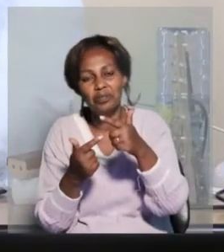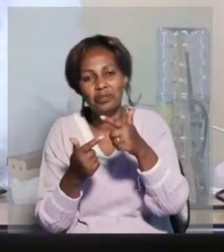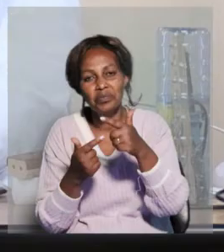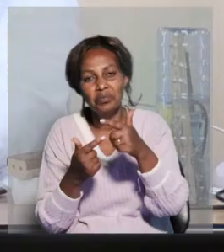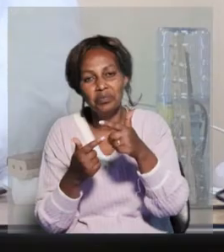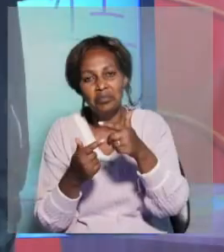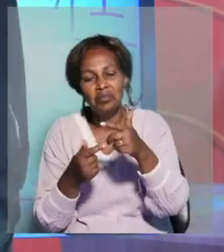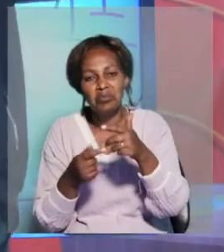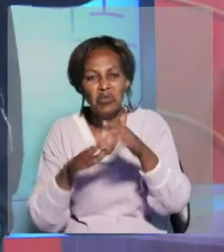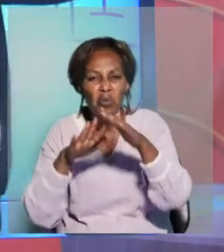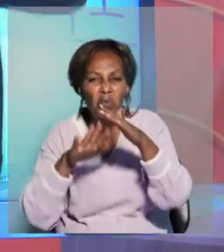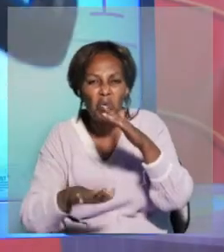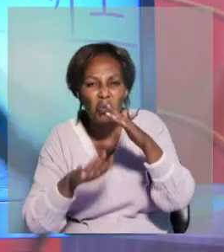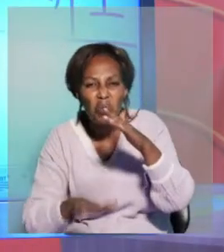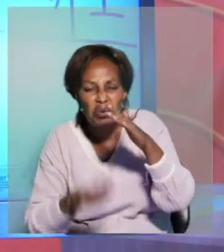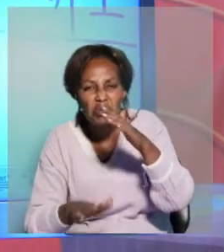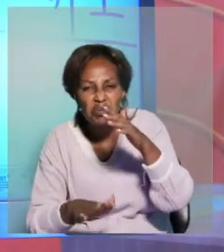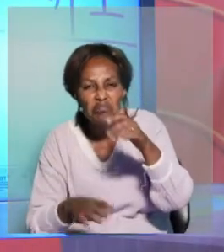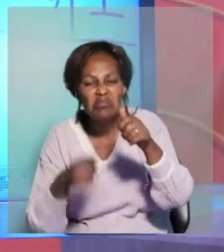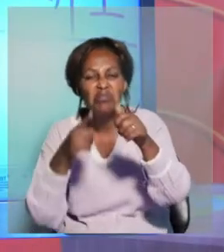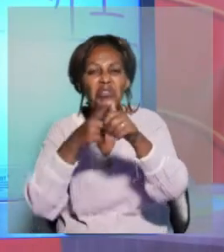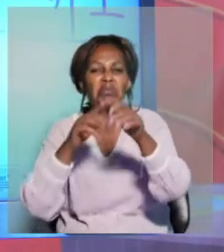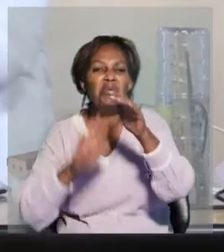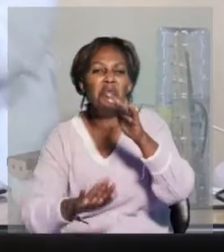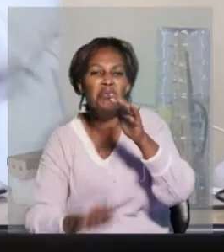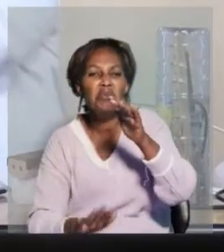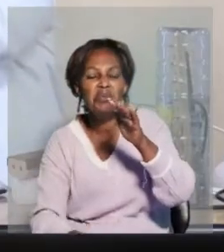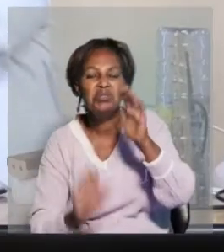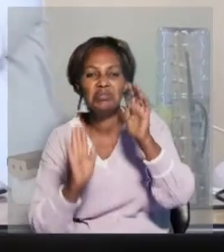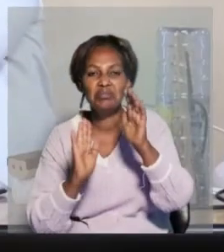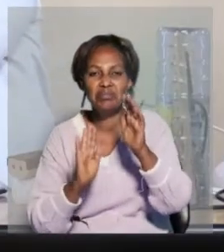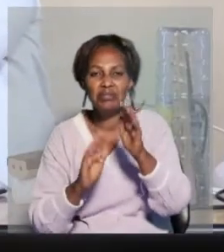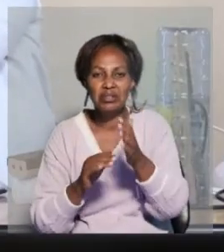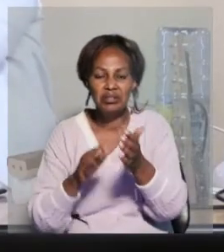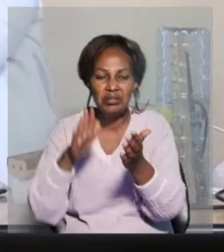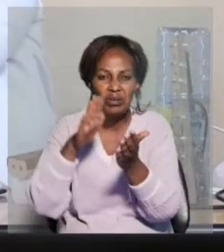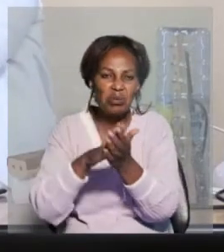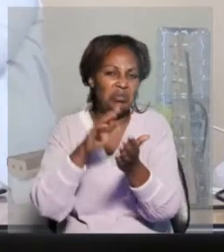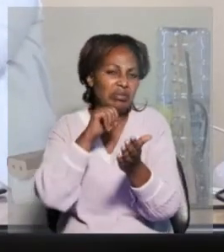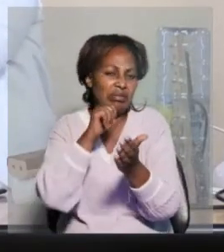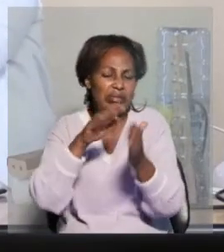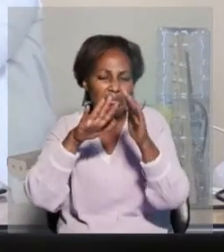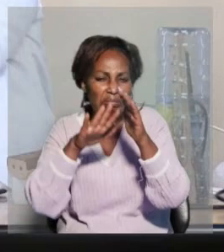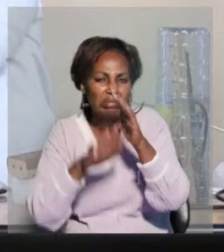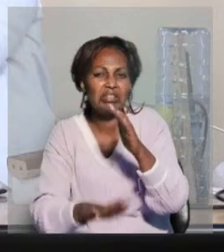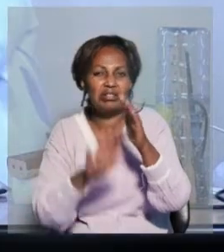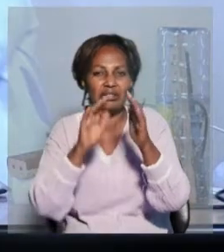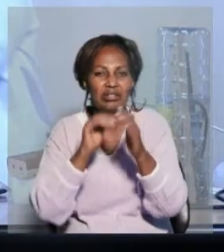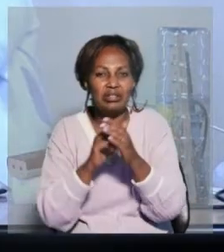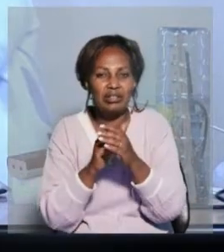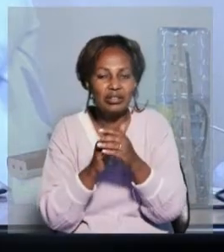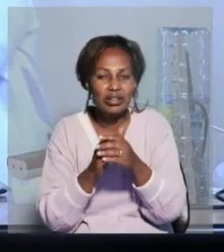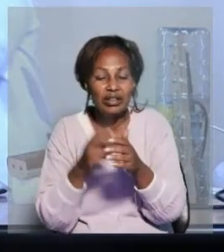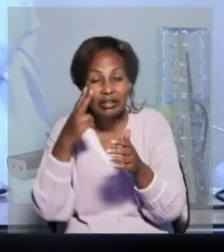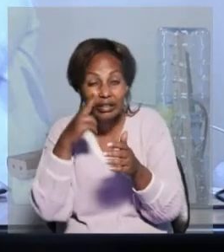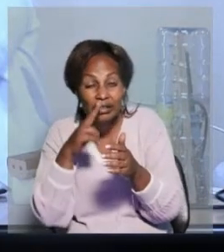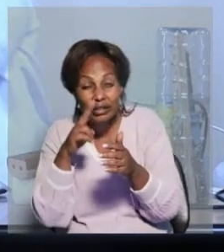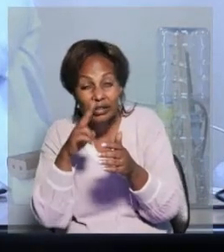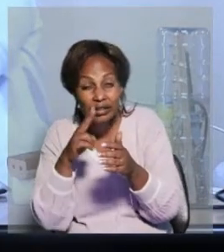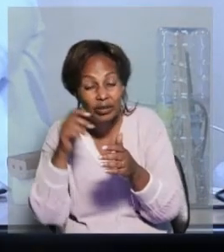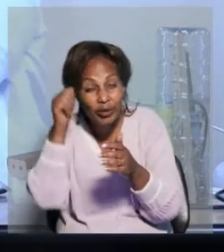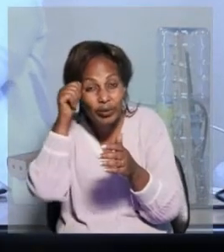Yeah. The worst one is? The first one. The first one is the incandescent lamp is the worst. Yeah. Look, Amanuel,